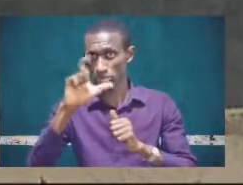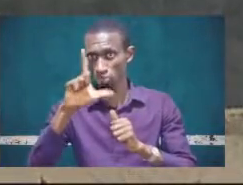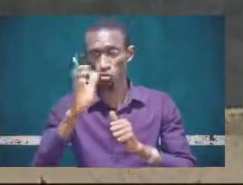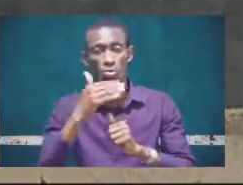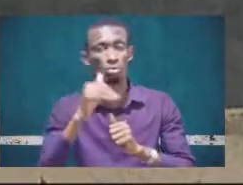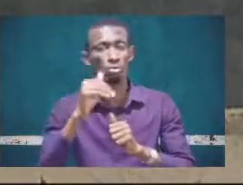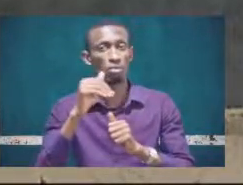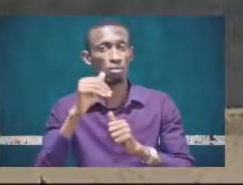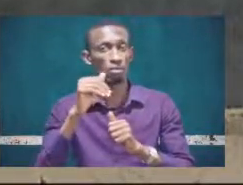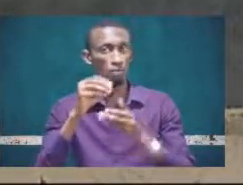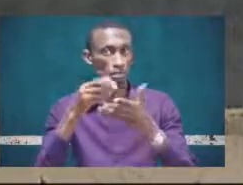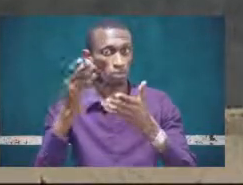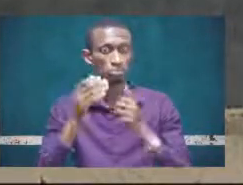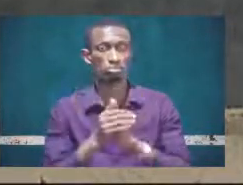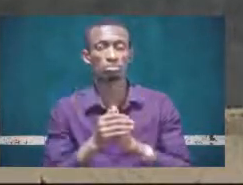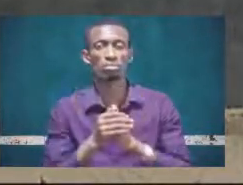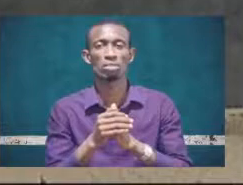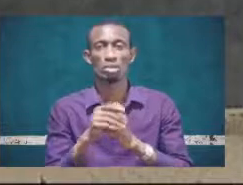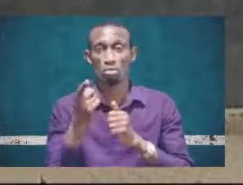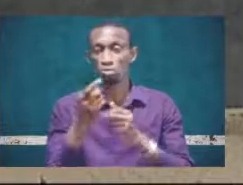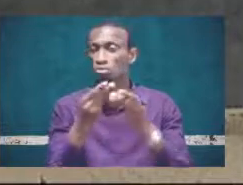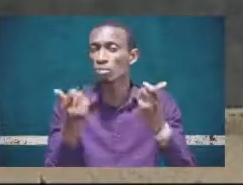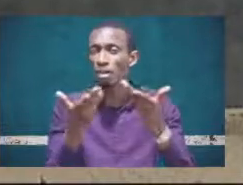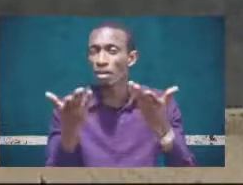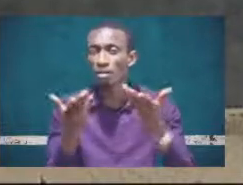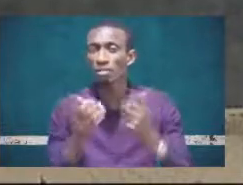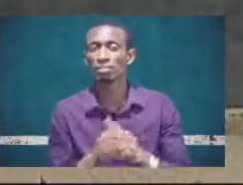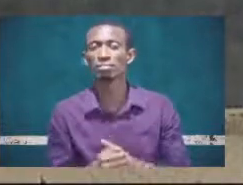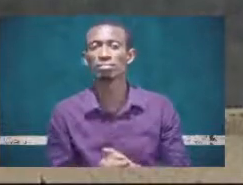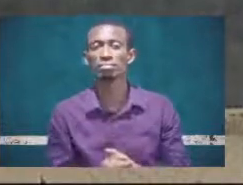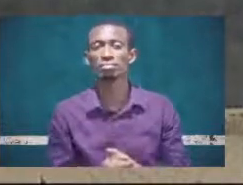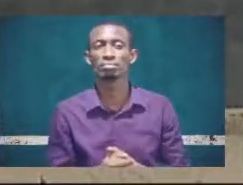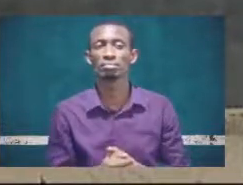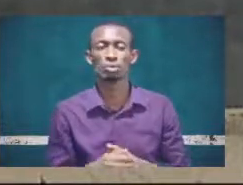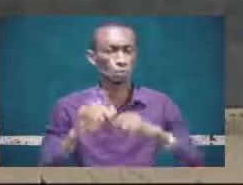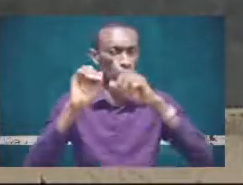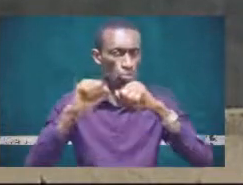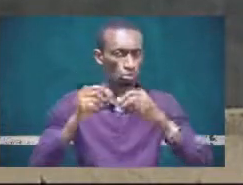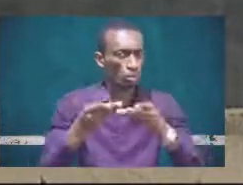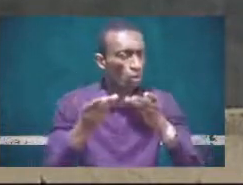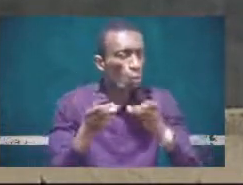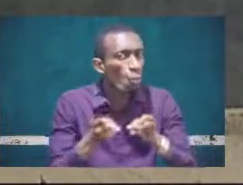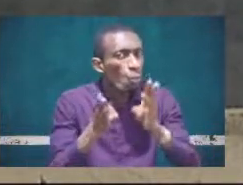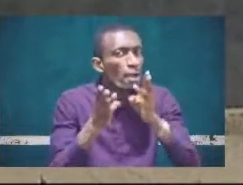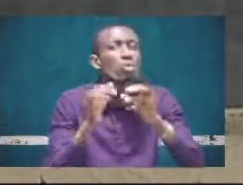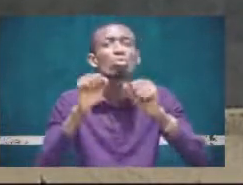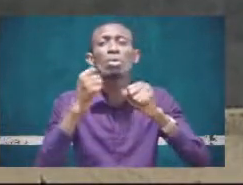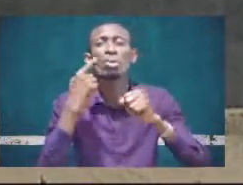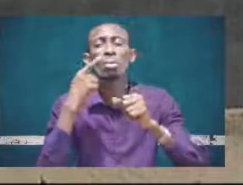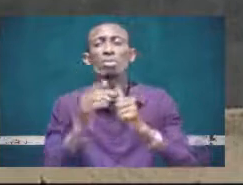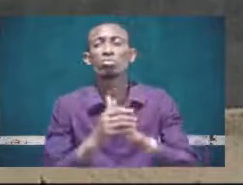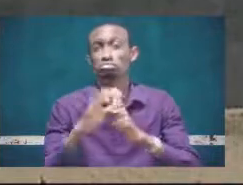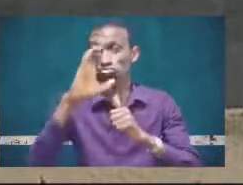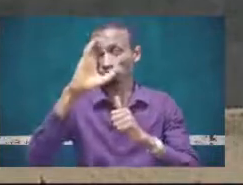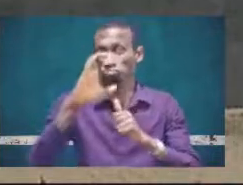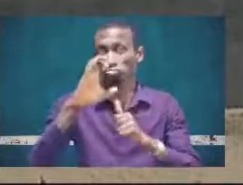in equation, and we solve that equation so that we can have the critical values, which